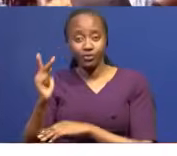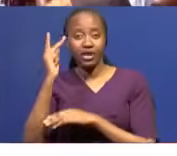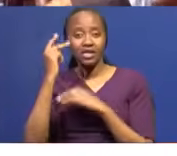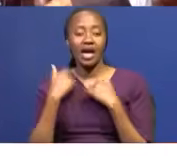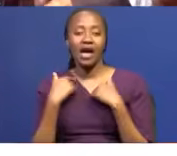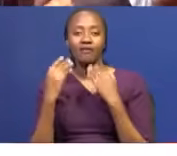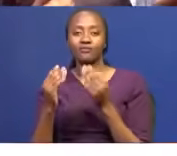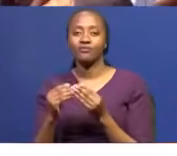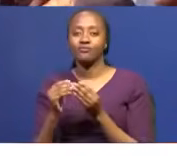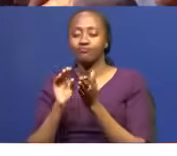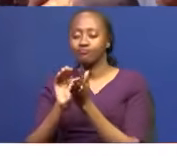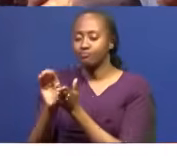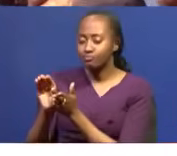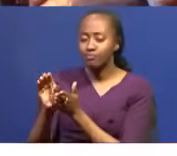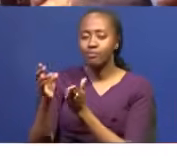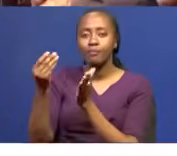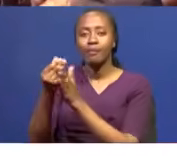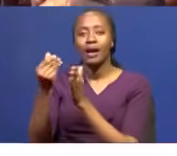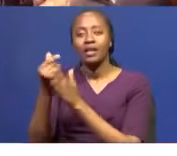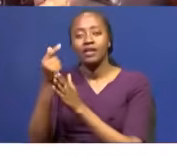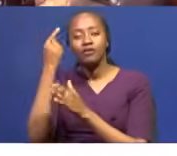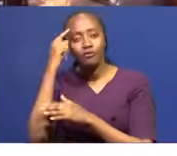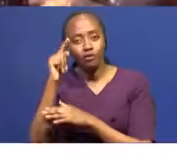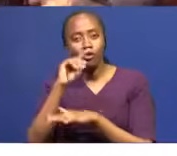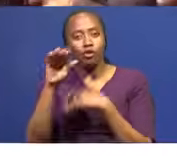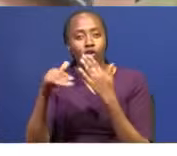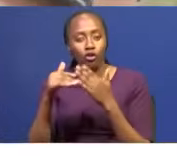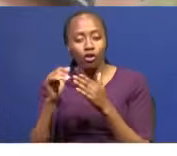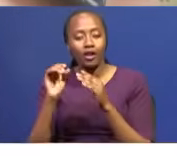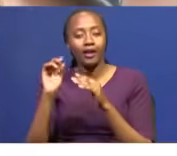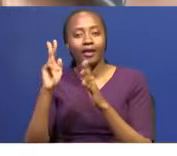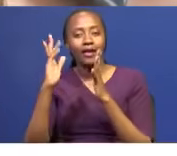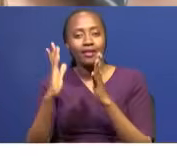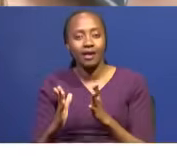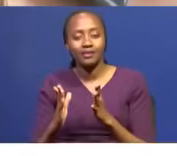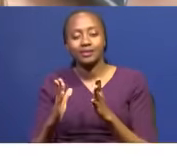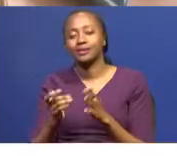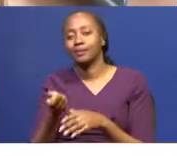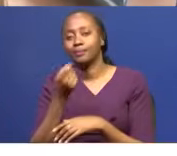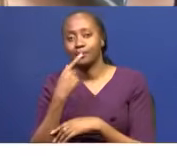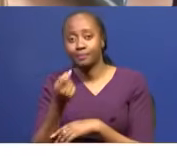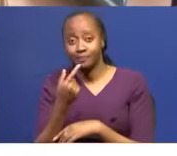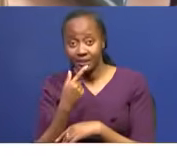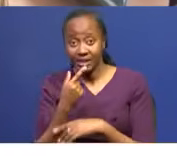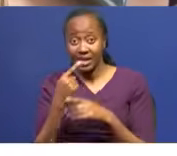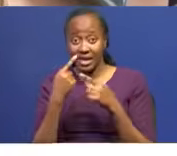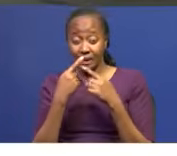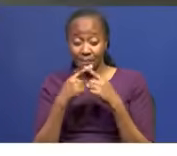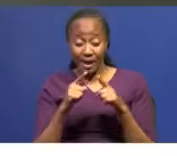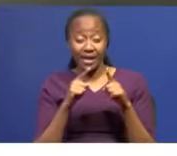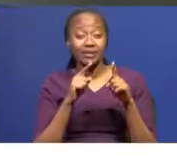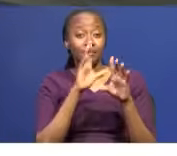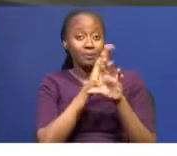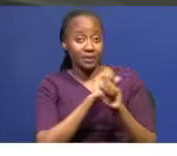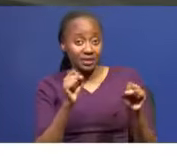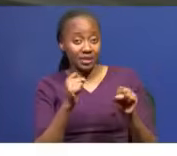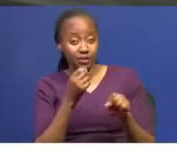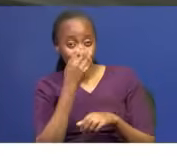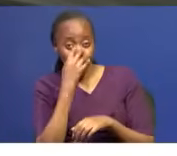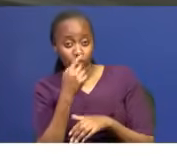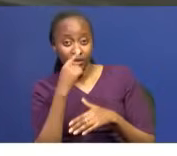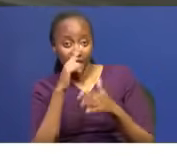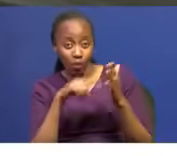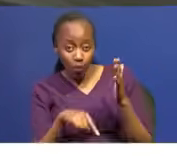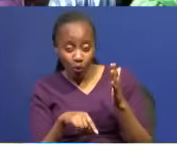pesa katika mpango wa kuhakikisha kwamba kila mwananchi anatibiwa. Ruto says his administration is keen on achieving the elusive